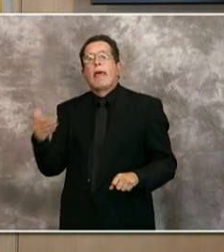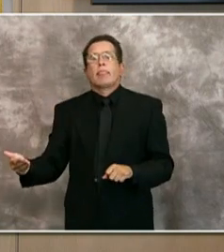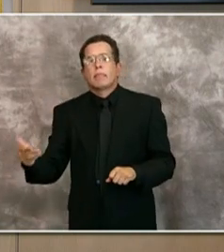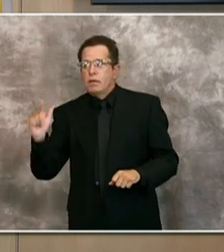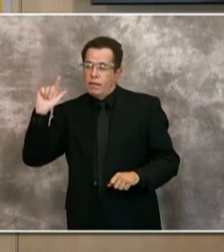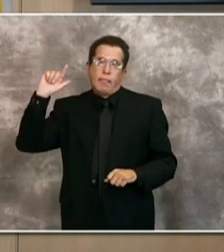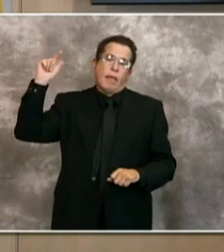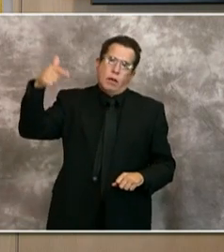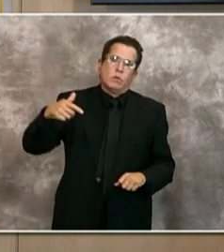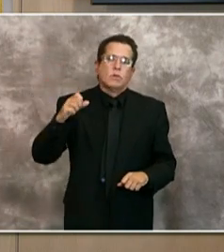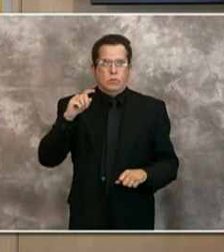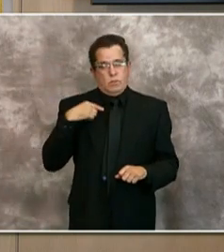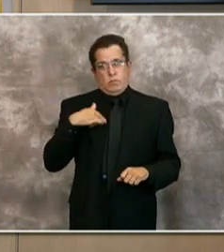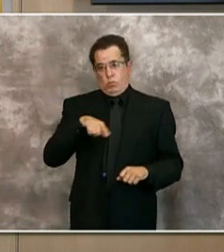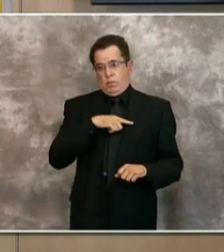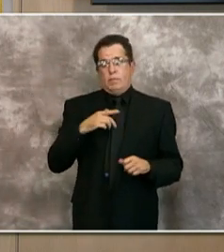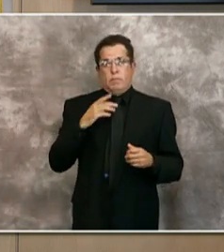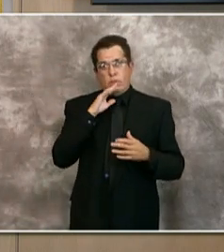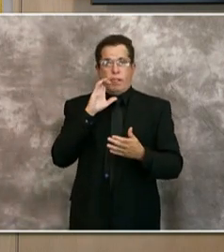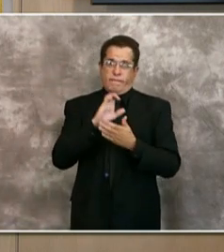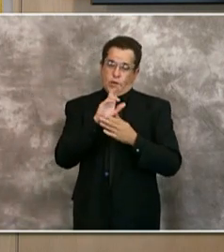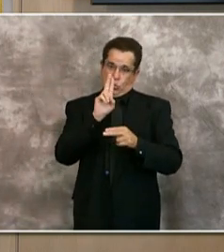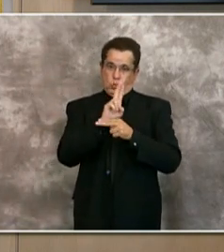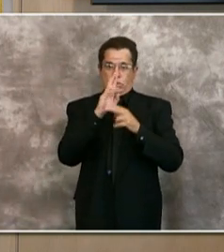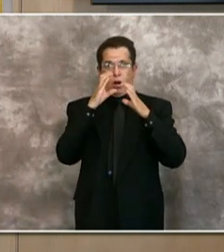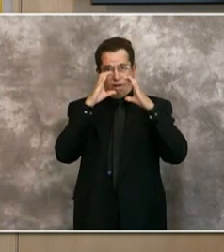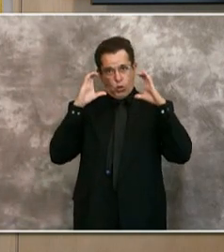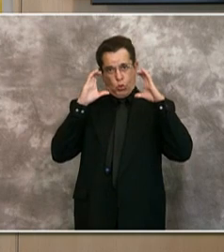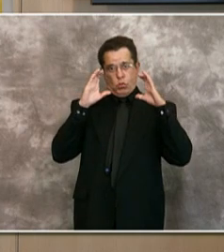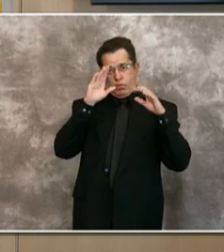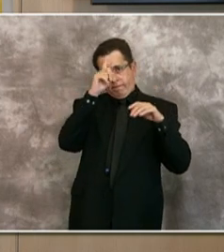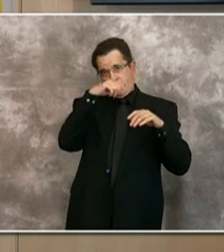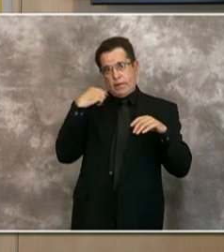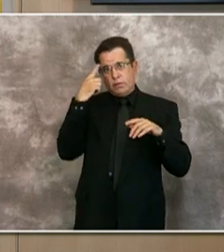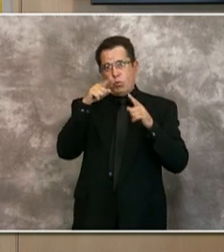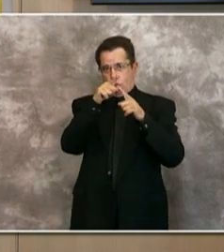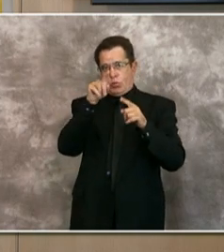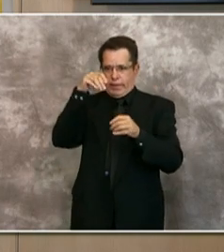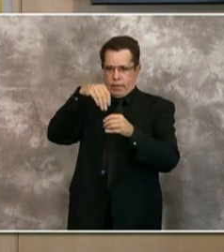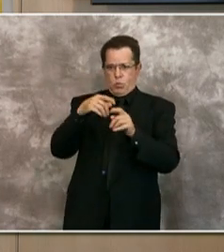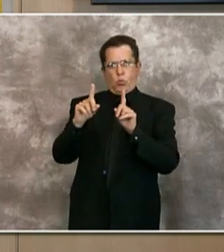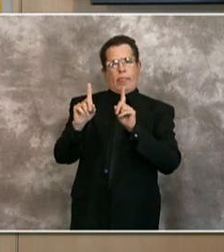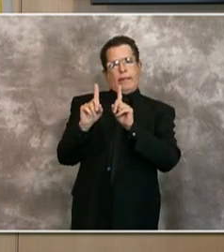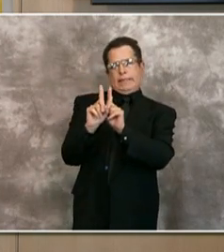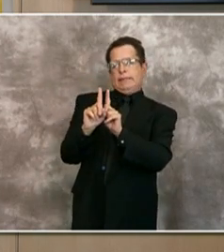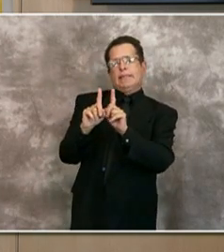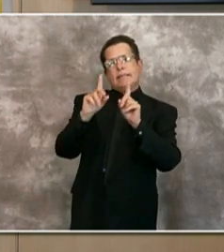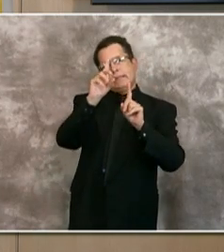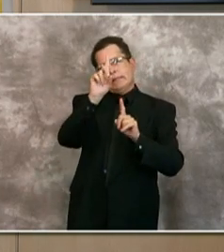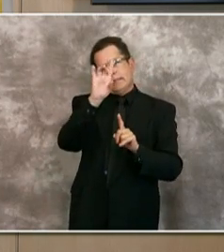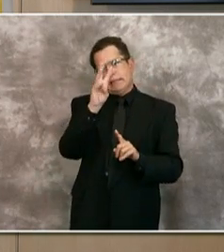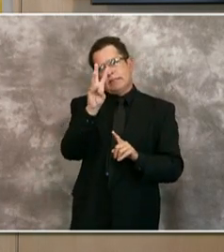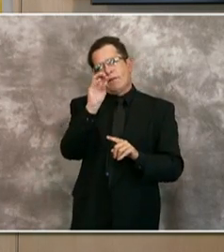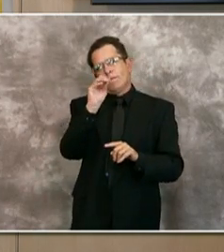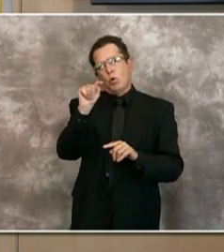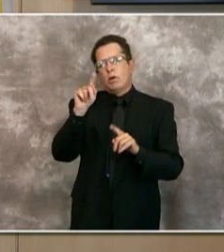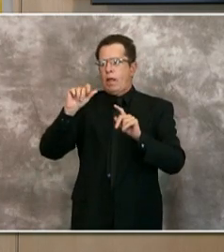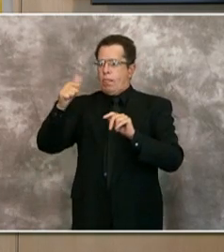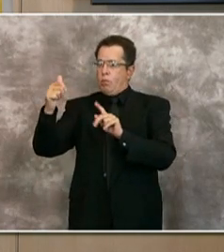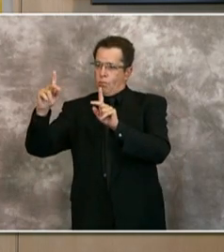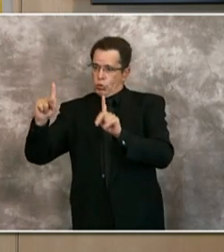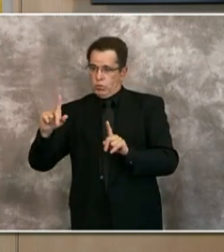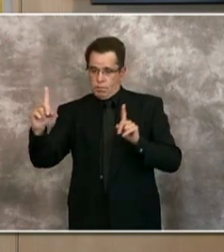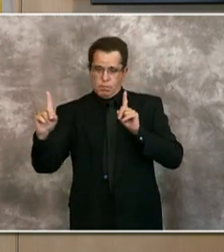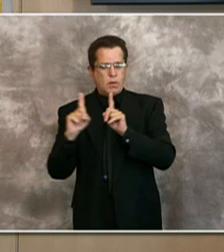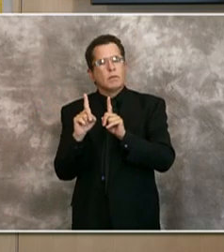so we continue to believe strongly that the utilization of face coverings, when you are within 6 feet of a non-household member, is